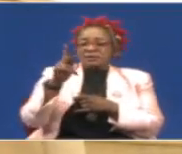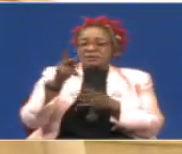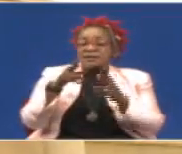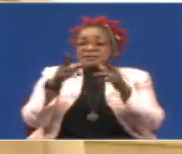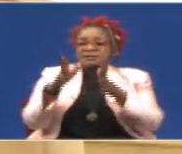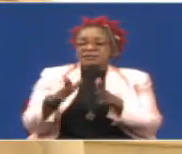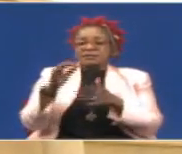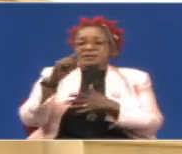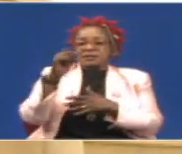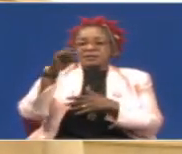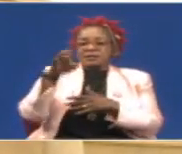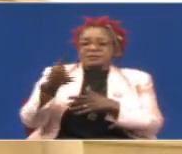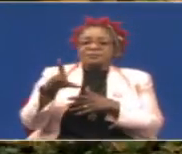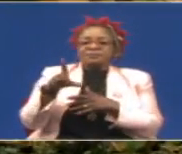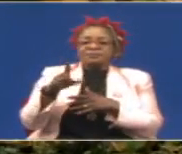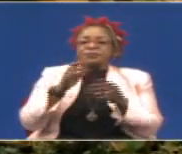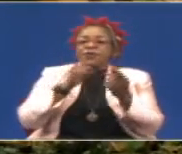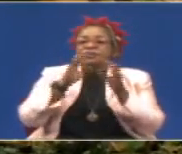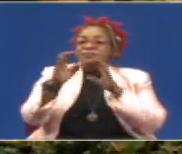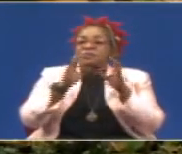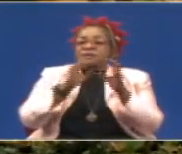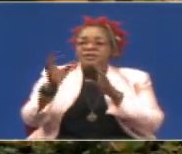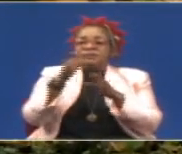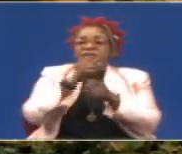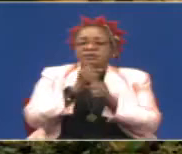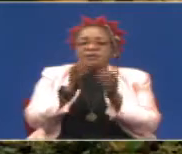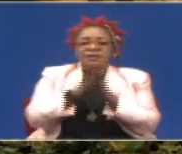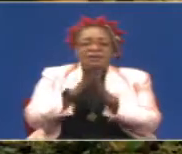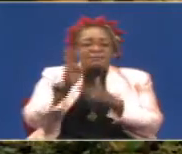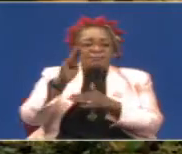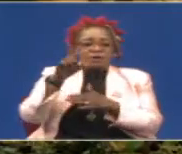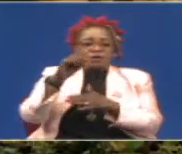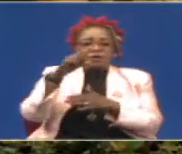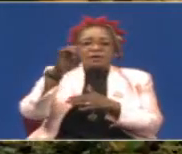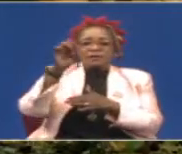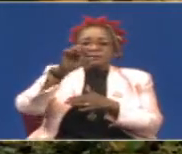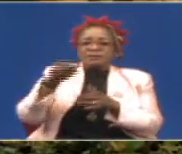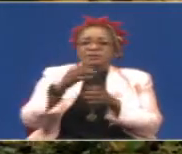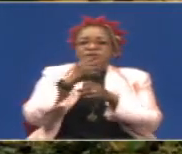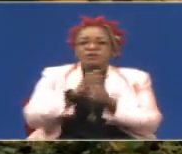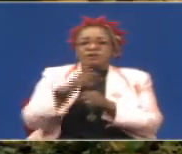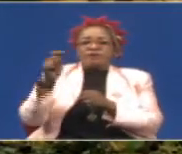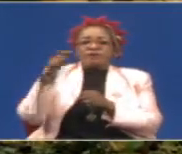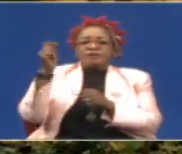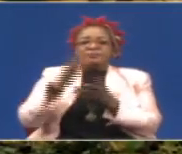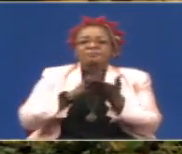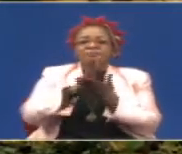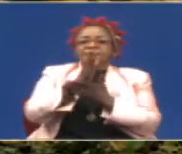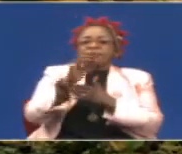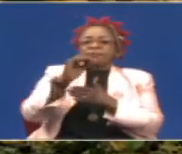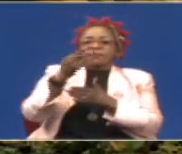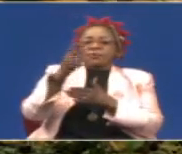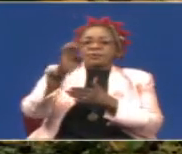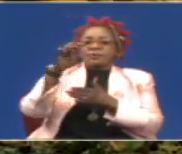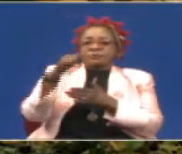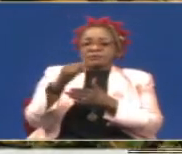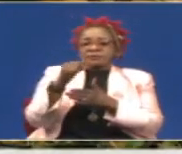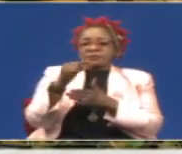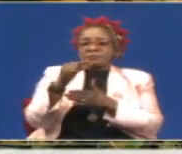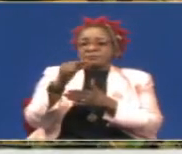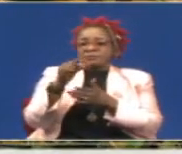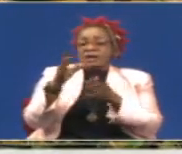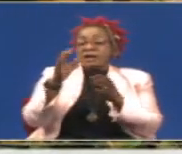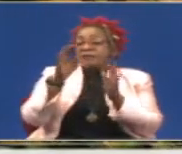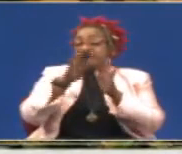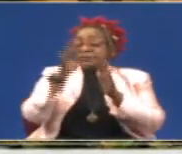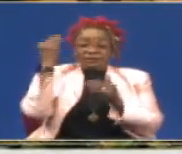Guild, Kenya Correspondents Association and Bloggers Association of Kenya through Ochiel Dudley Advocate under Certificate